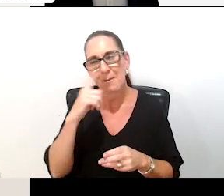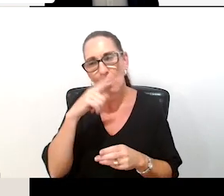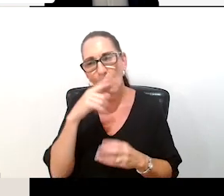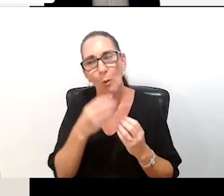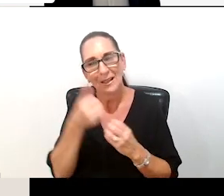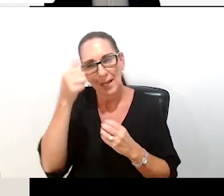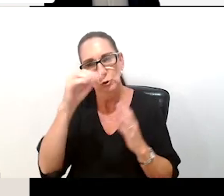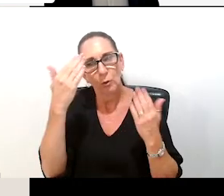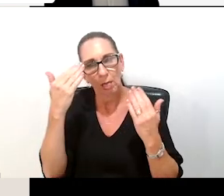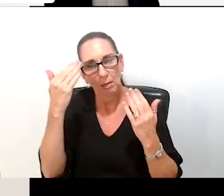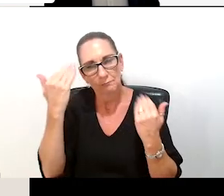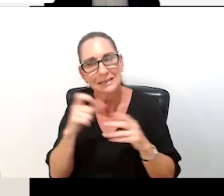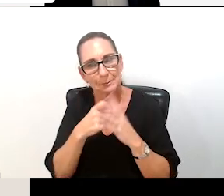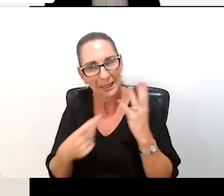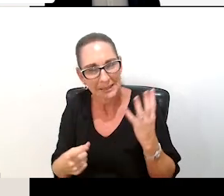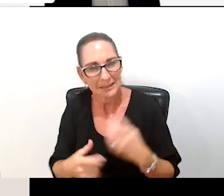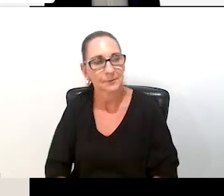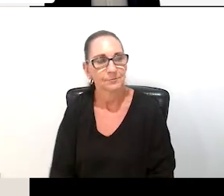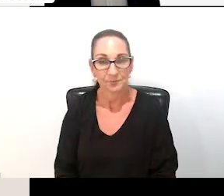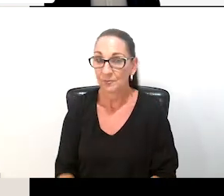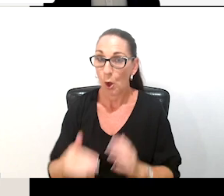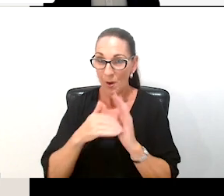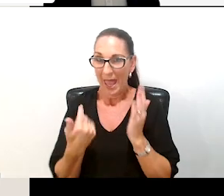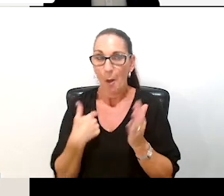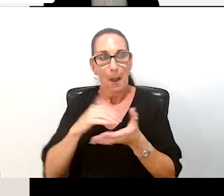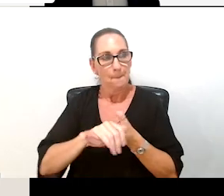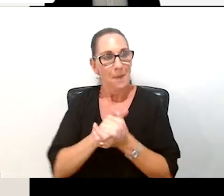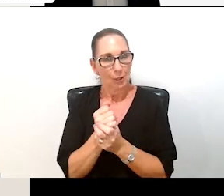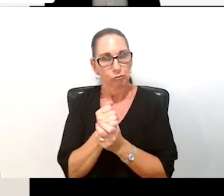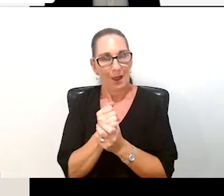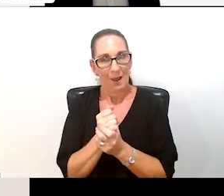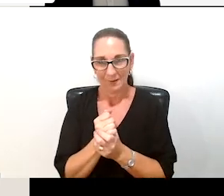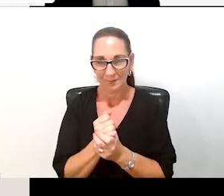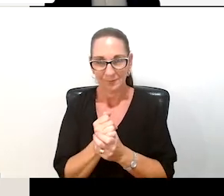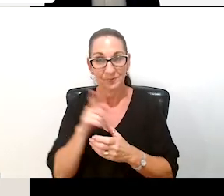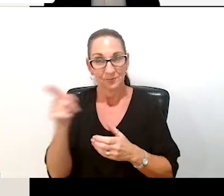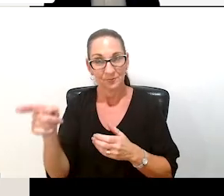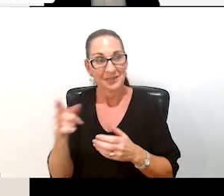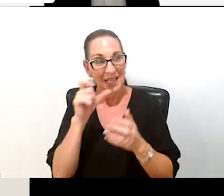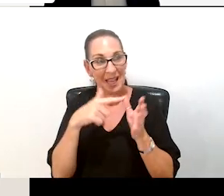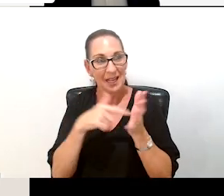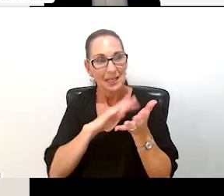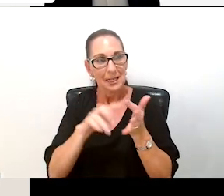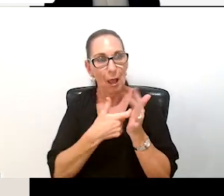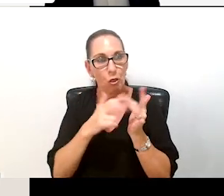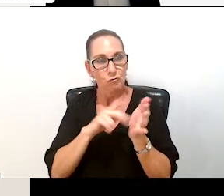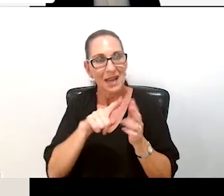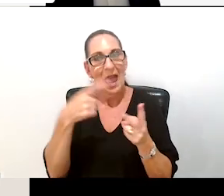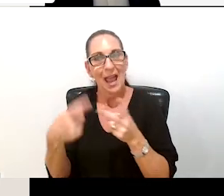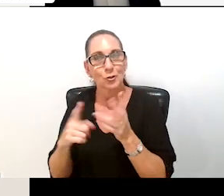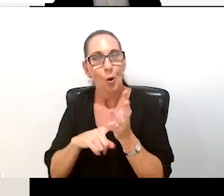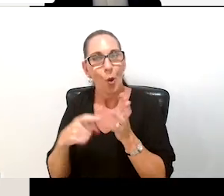disability. So it's now my pleasure to offer the slide control to both Catherine and Luke